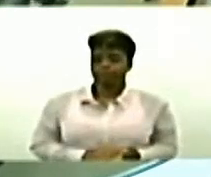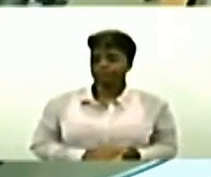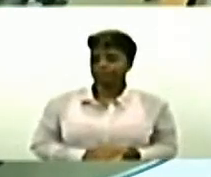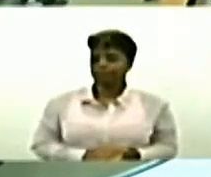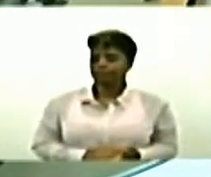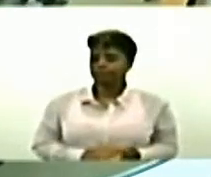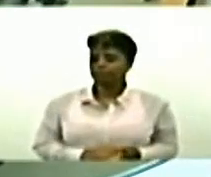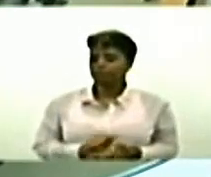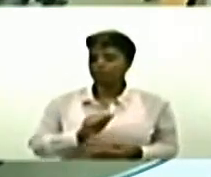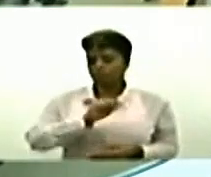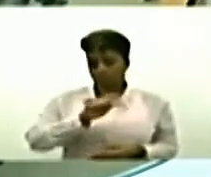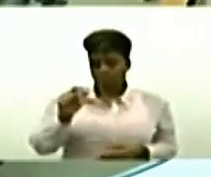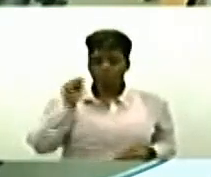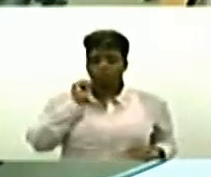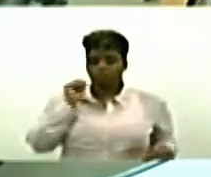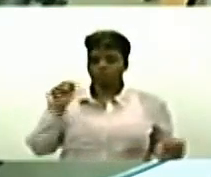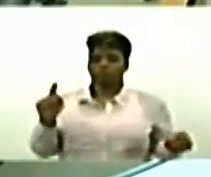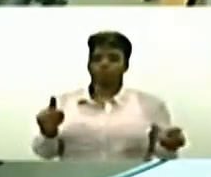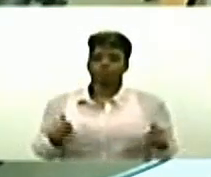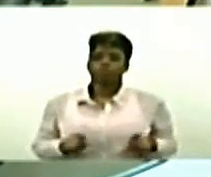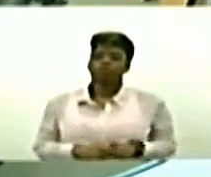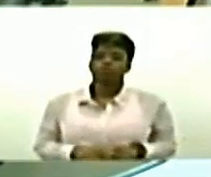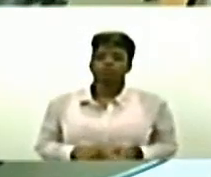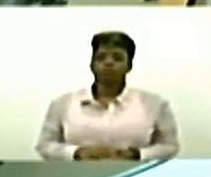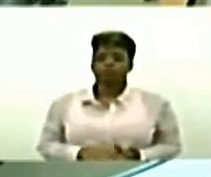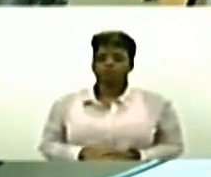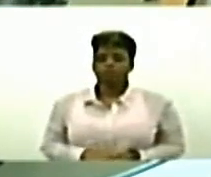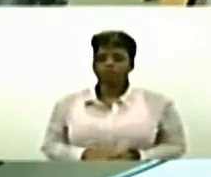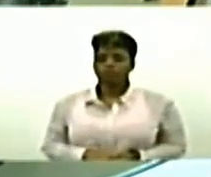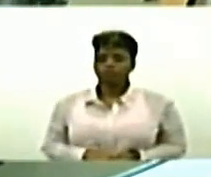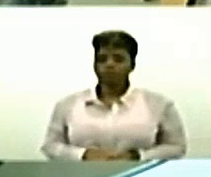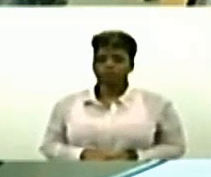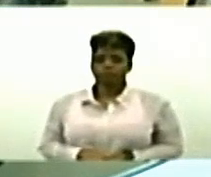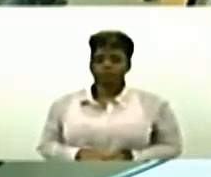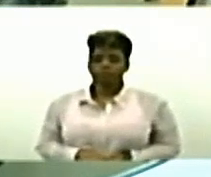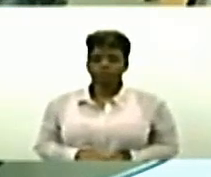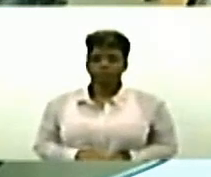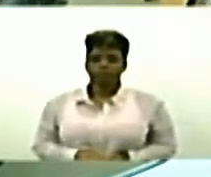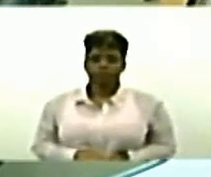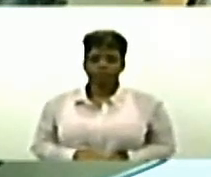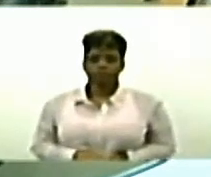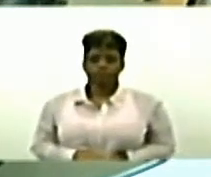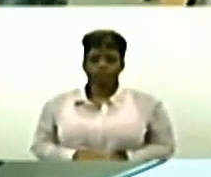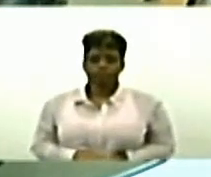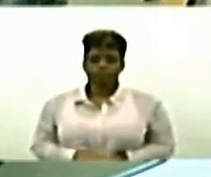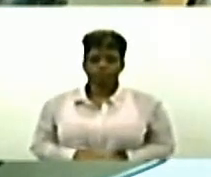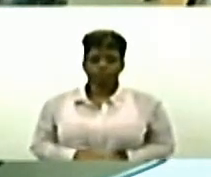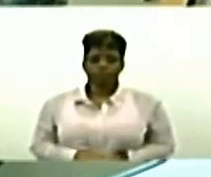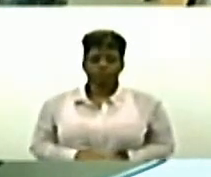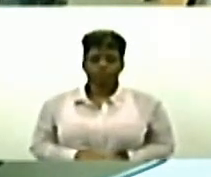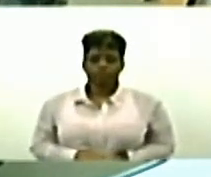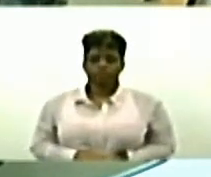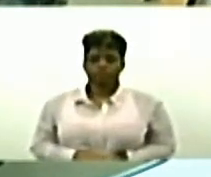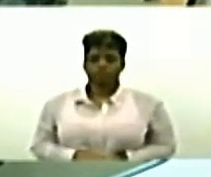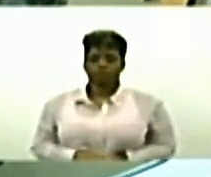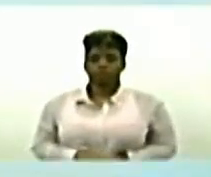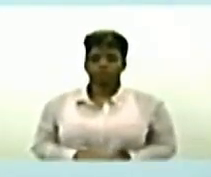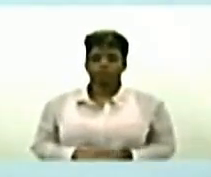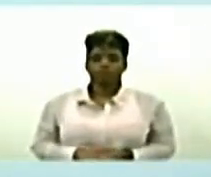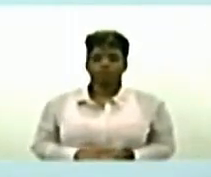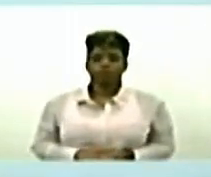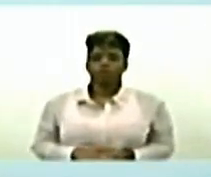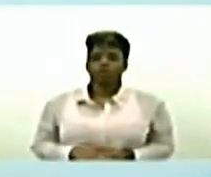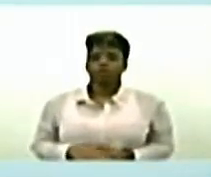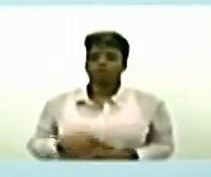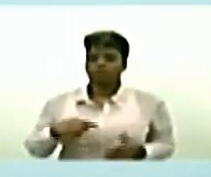nay. I think the ayes have it. The ayes do have it. Mr. President, as this